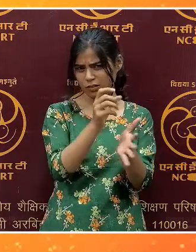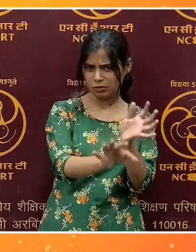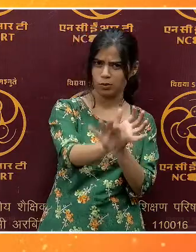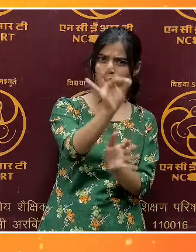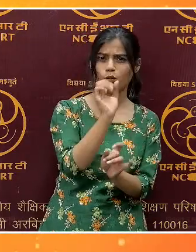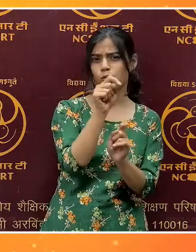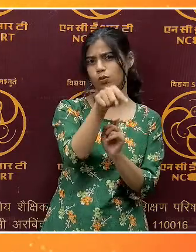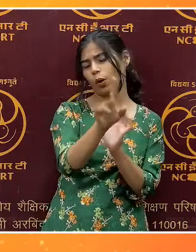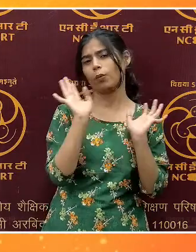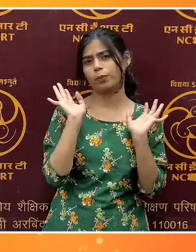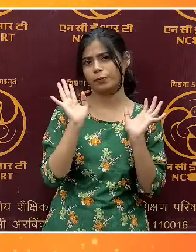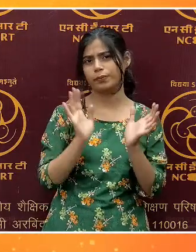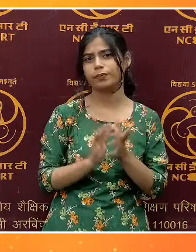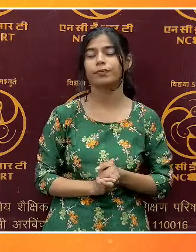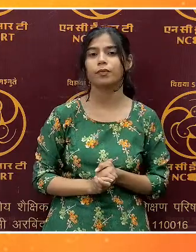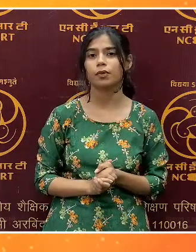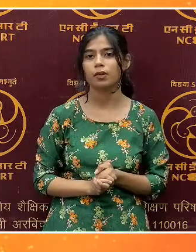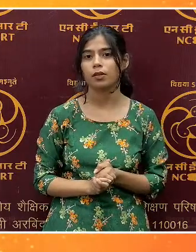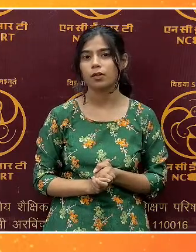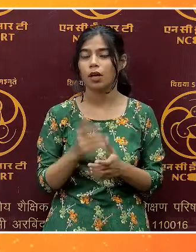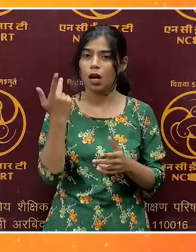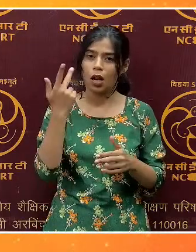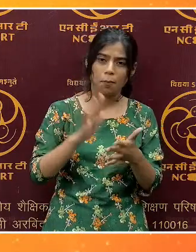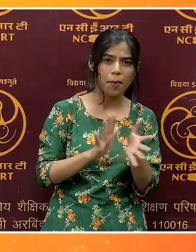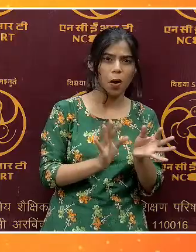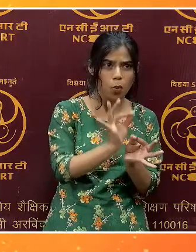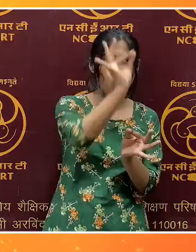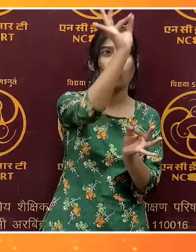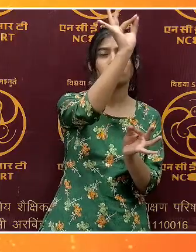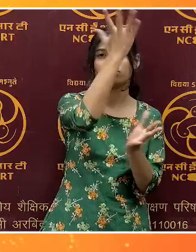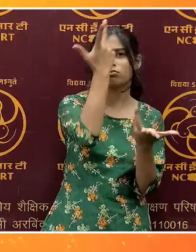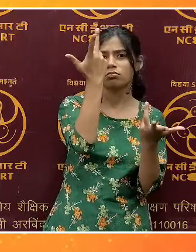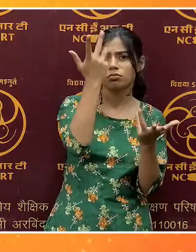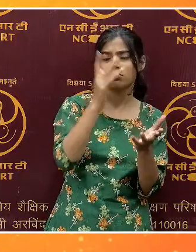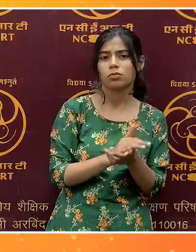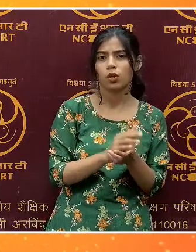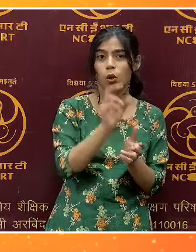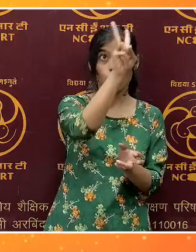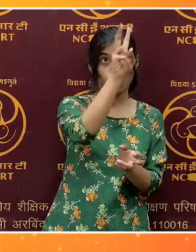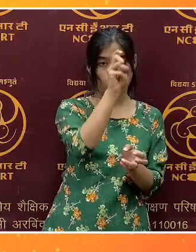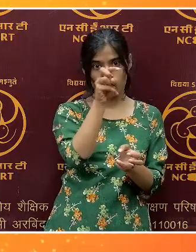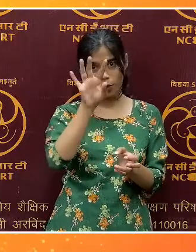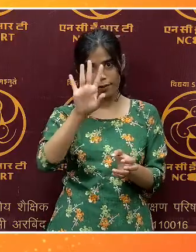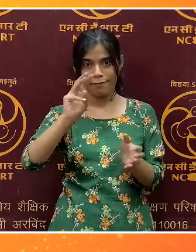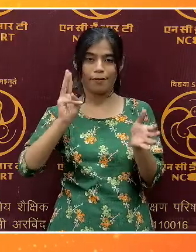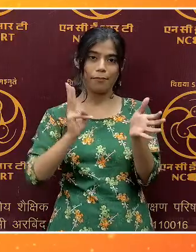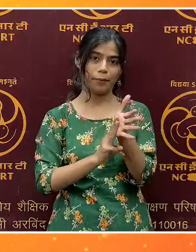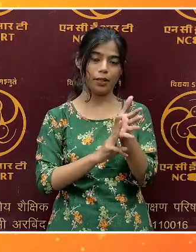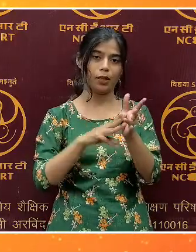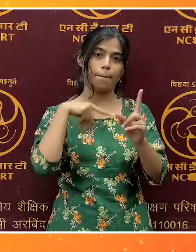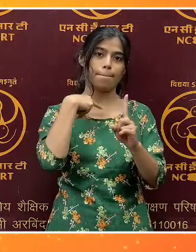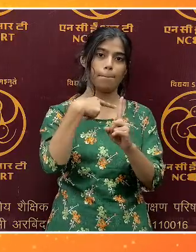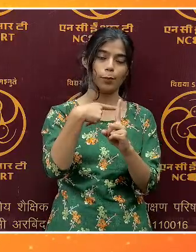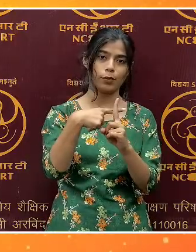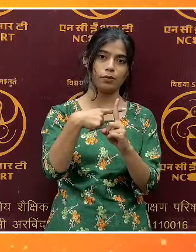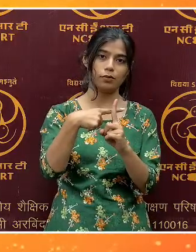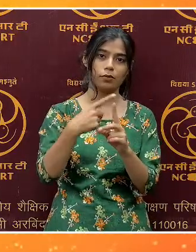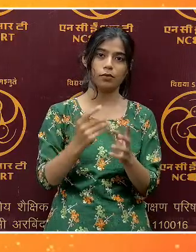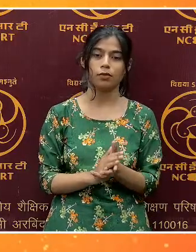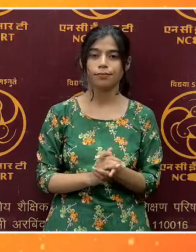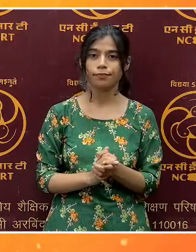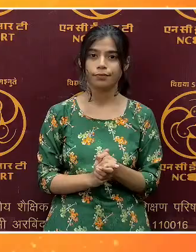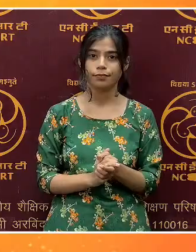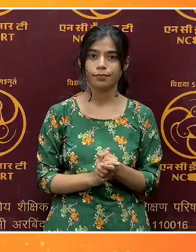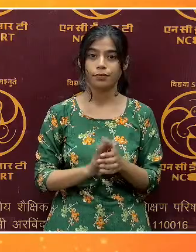starts from O and moves along horizontal through 2.5 meter positive distance. We have to mark